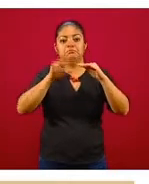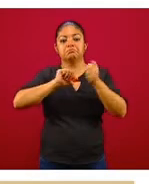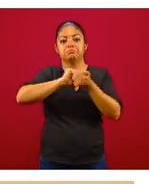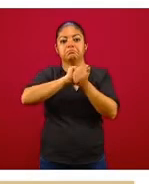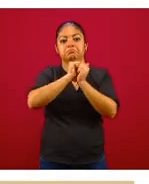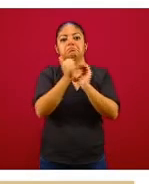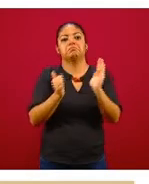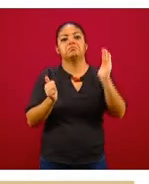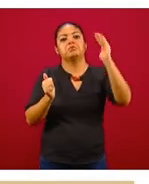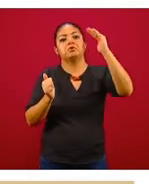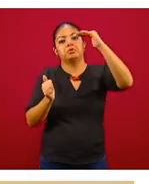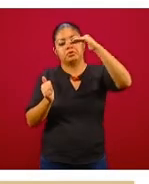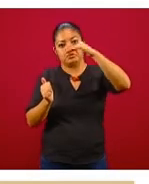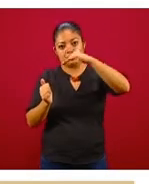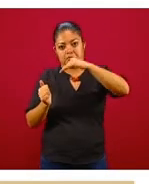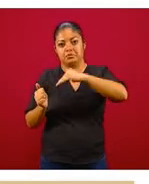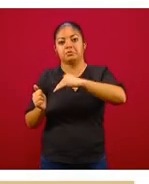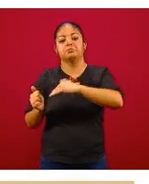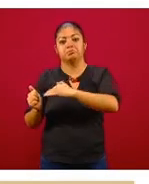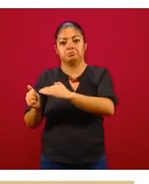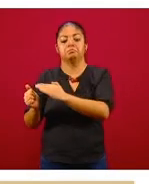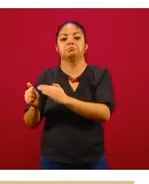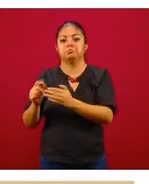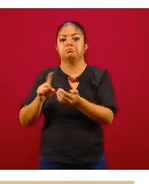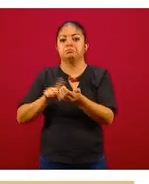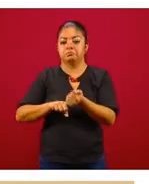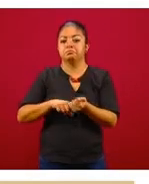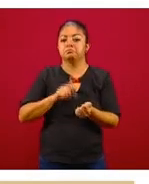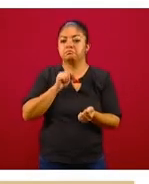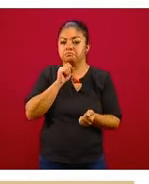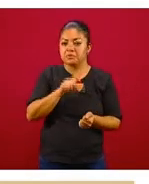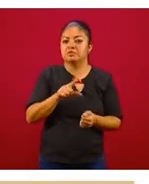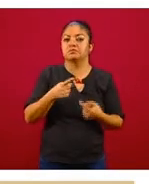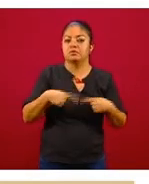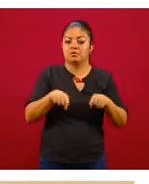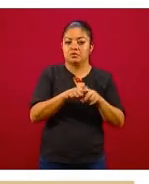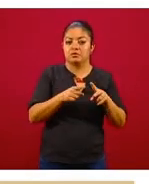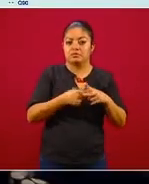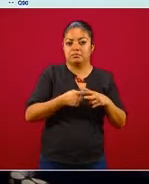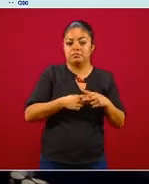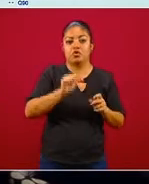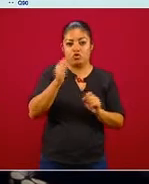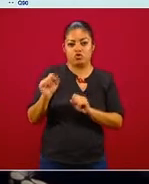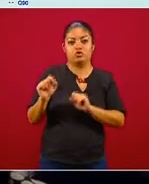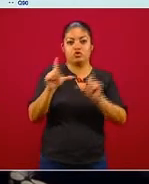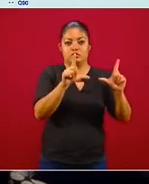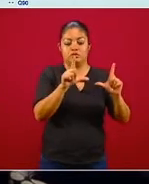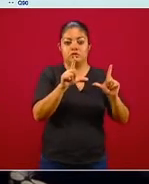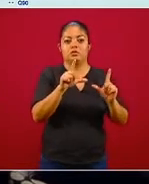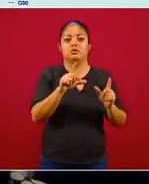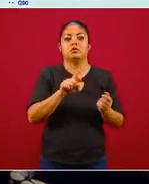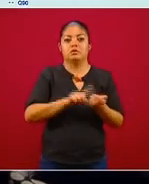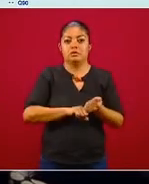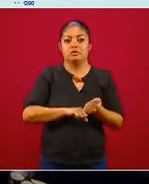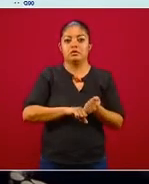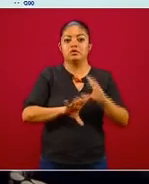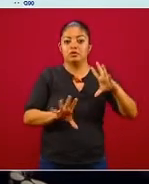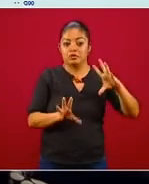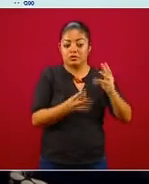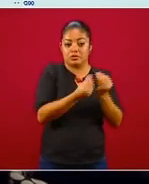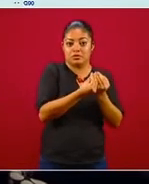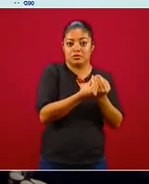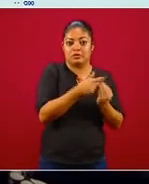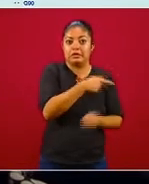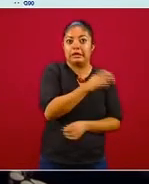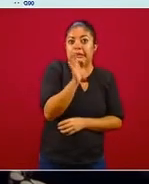And we see how the projection and what happened in reality are aligned well.